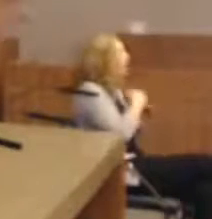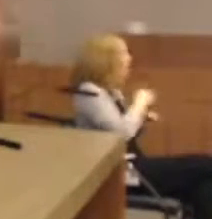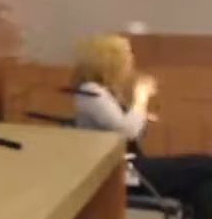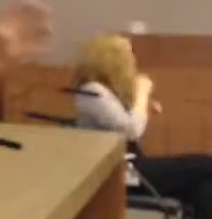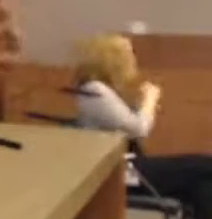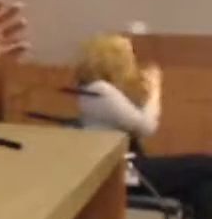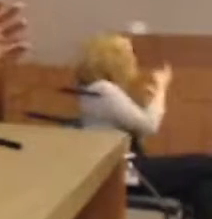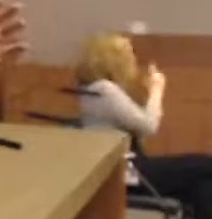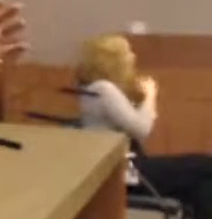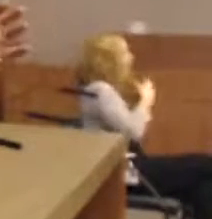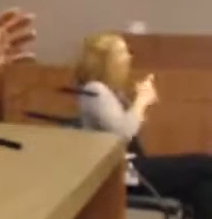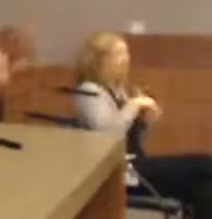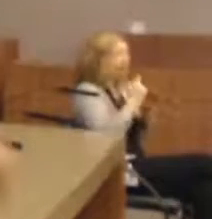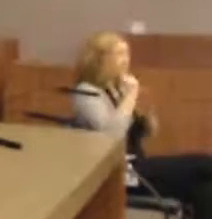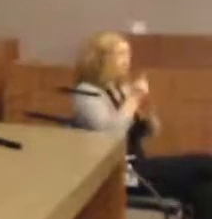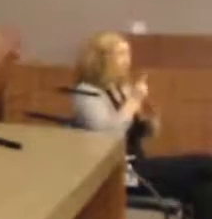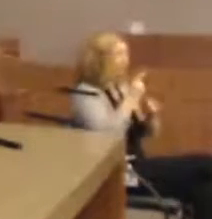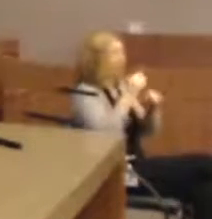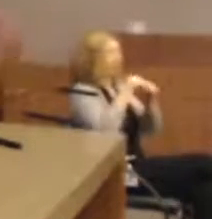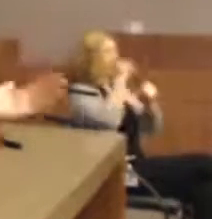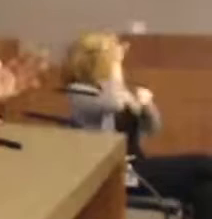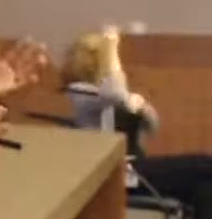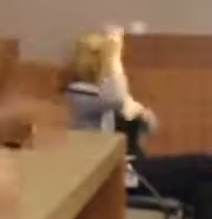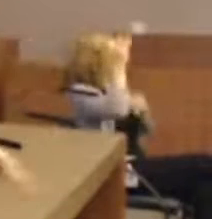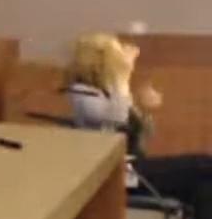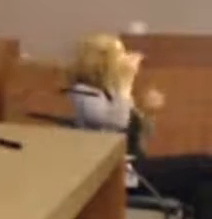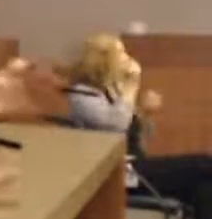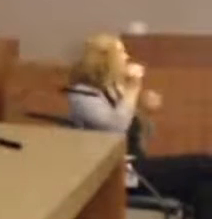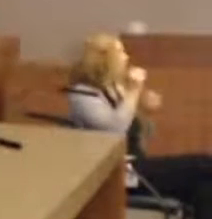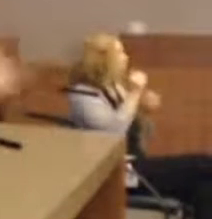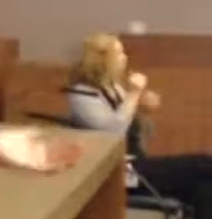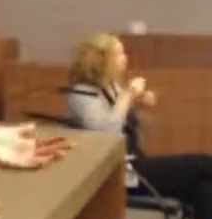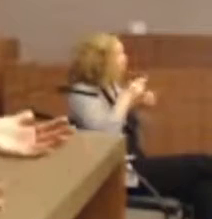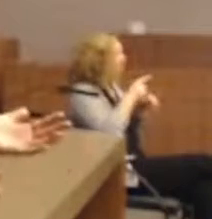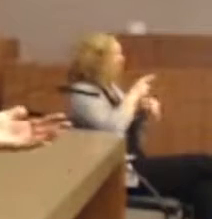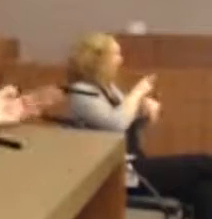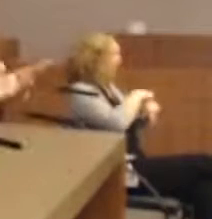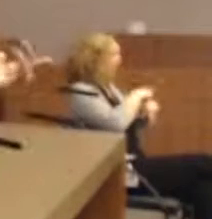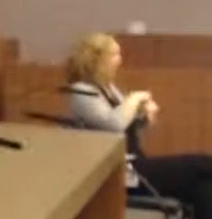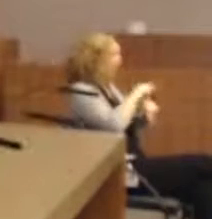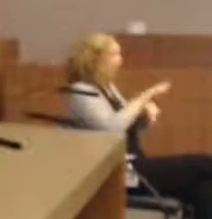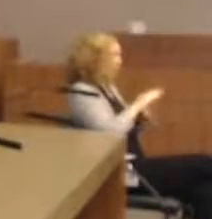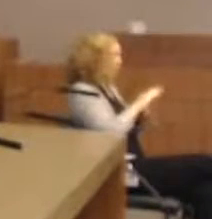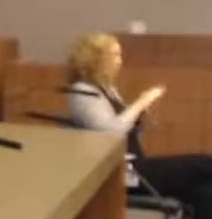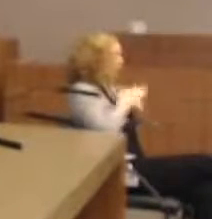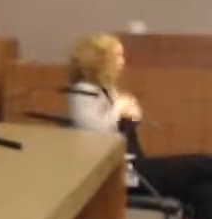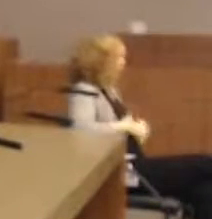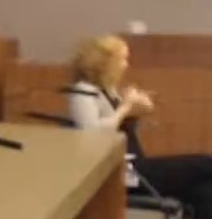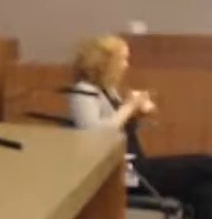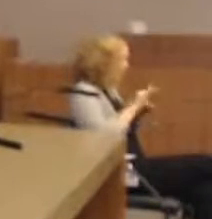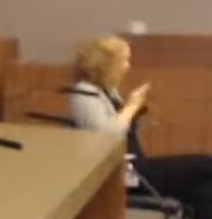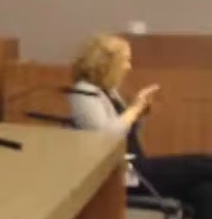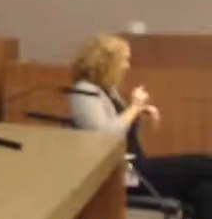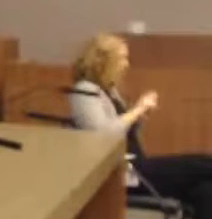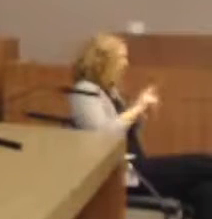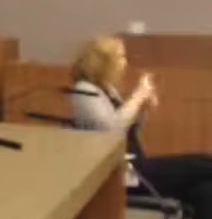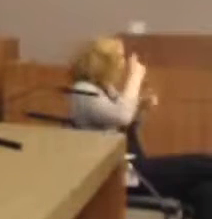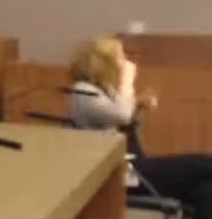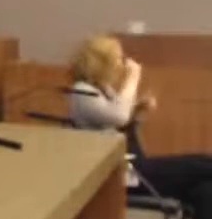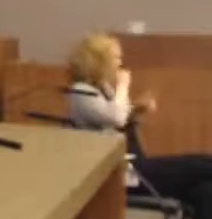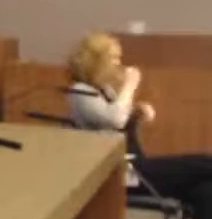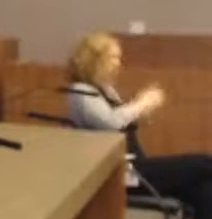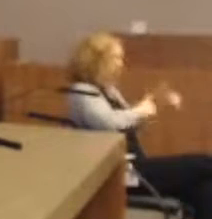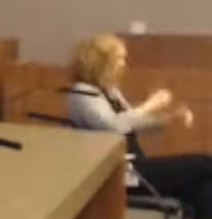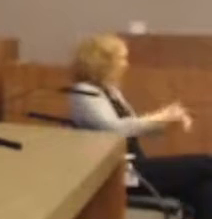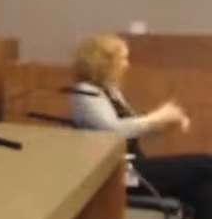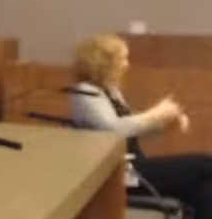there's a period of time where things are happening, your body is still functioning, but you're not processing the information in the same way. It's because